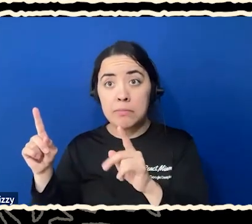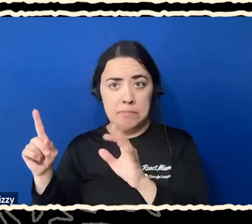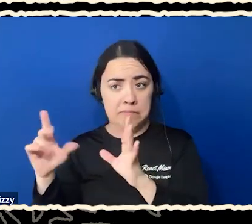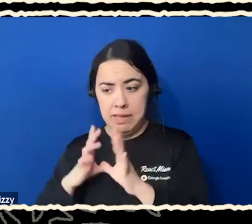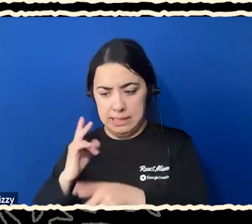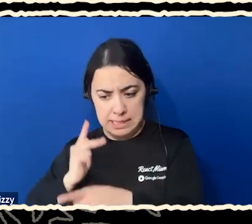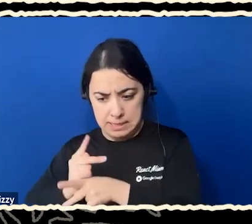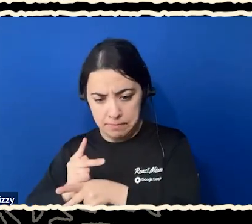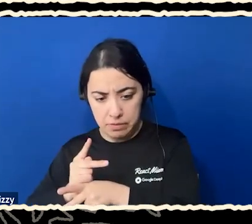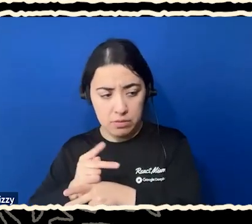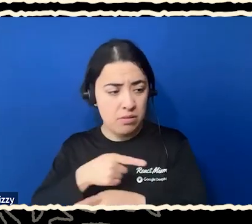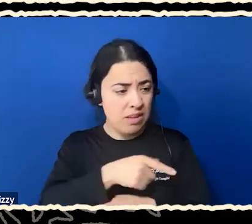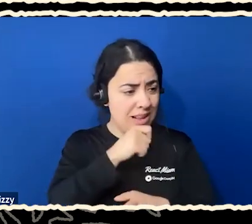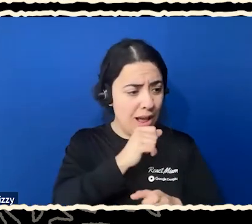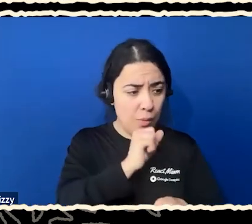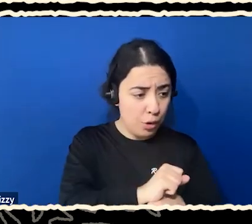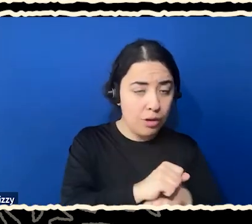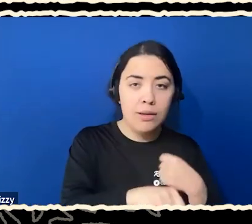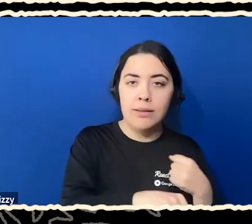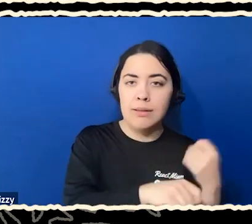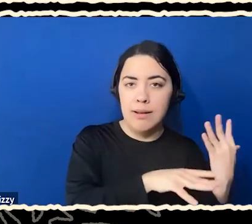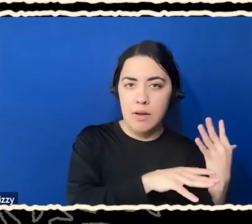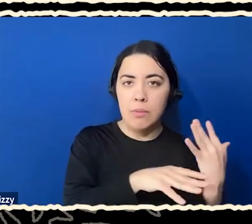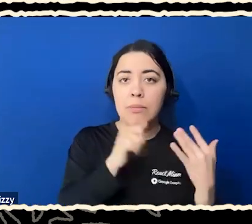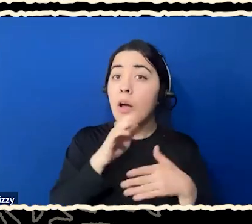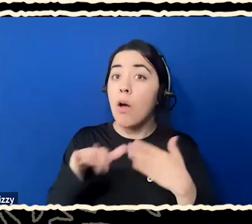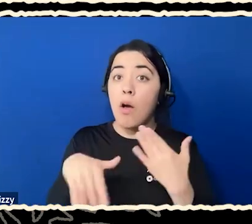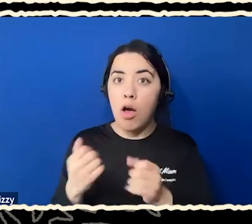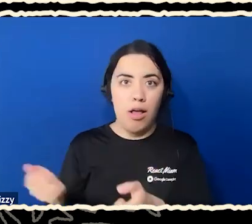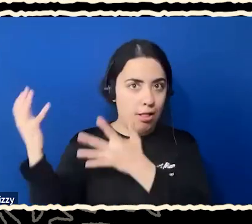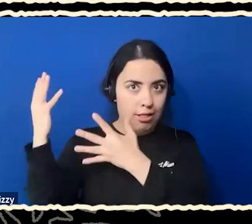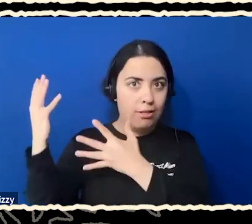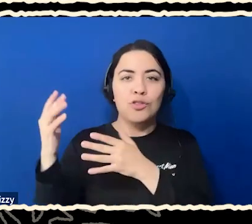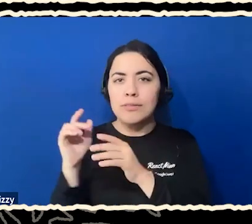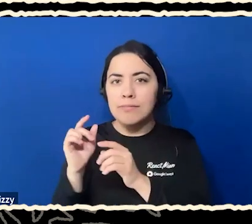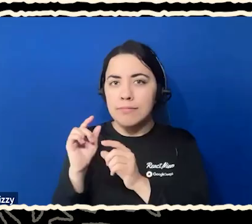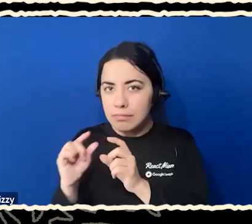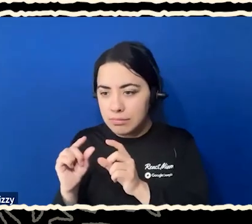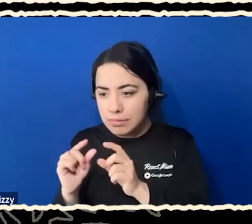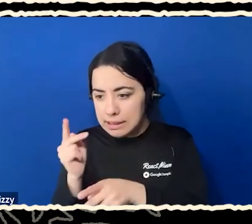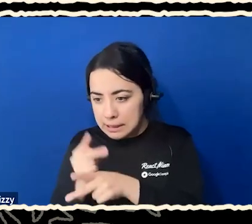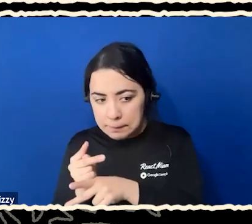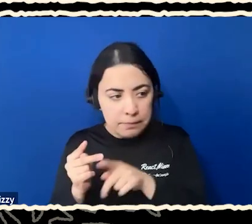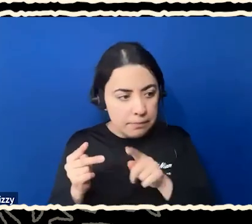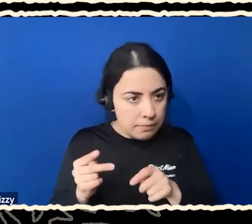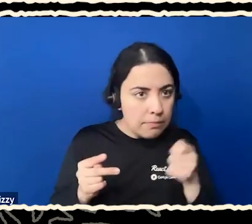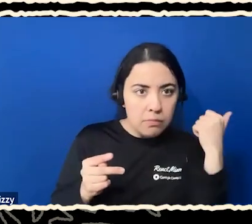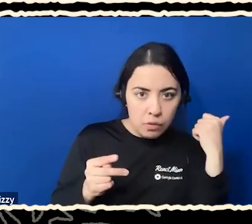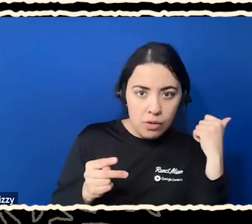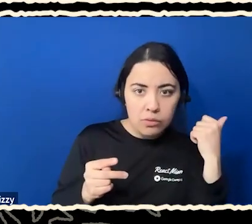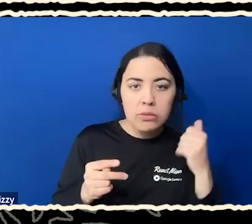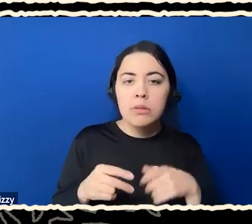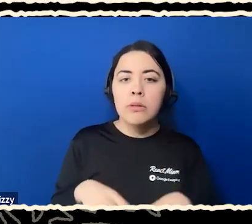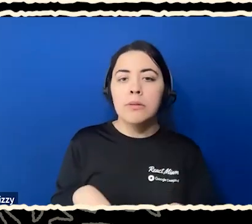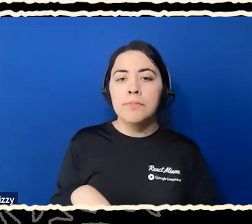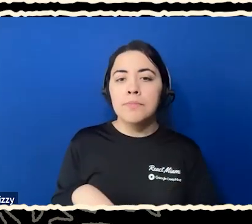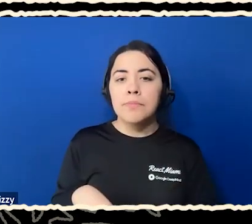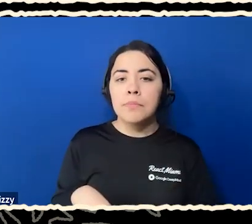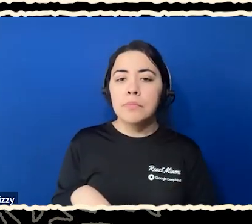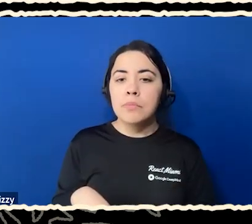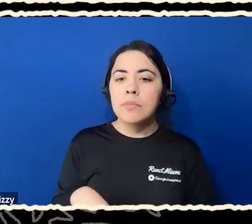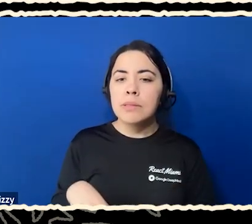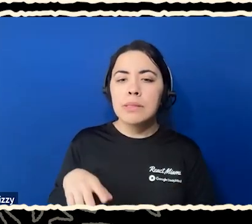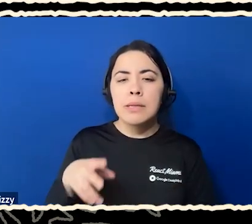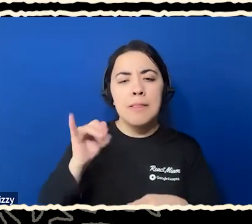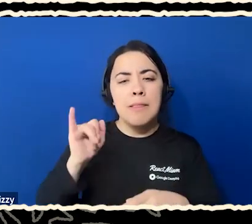don't. And I call this survival of the fittest pattern. It's not the prettiest thing, it's not the trendiest,